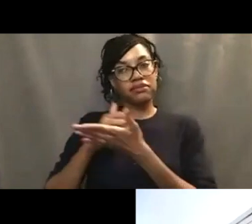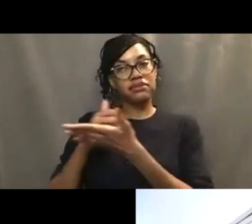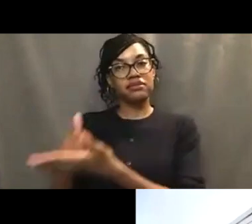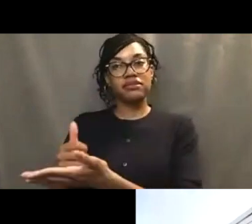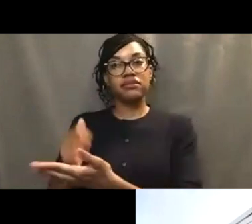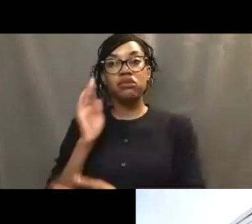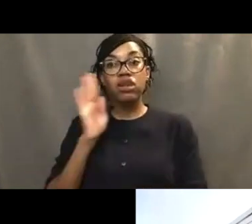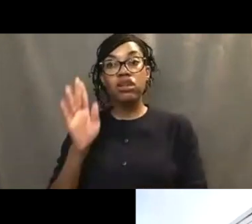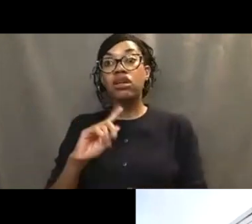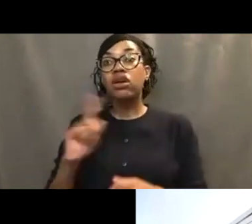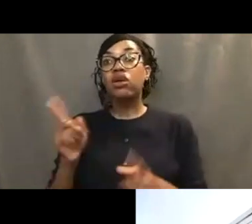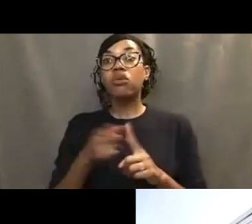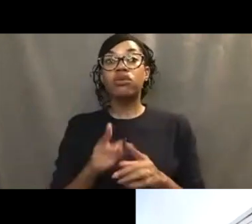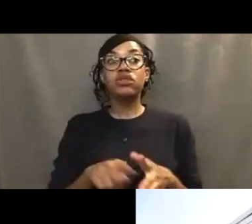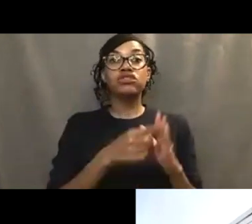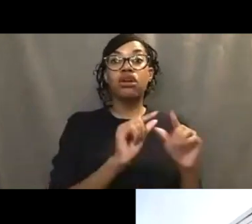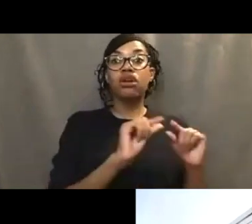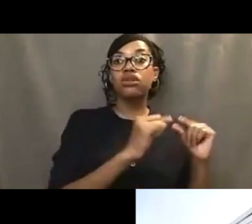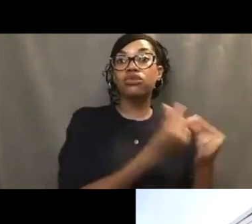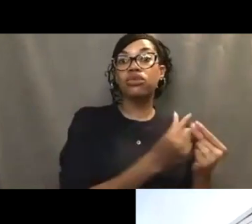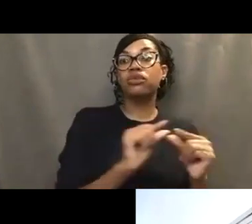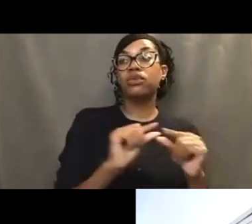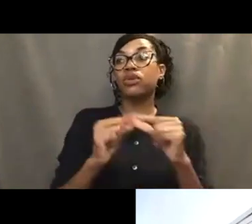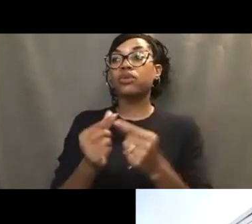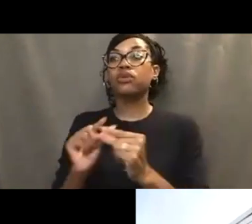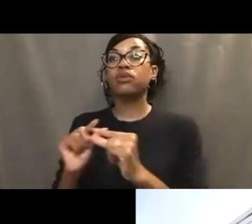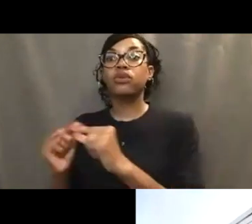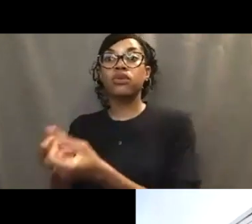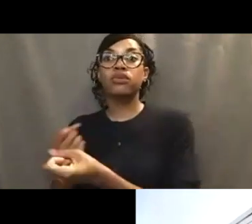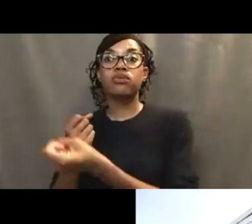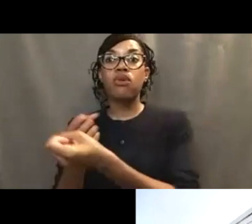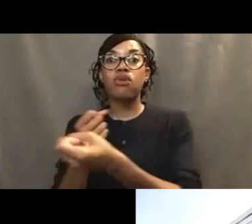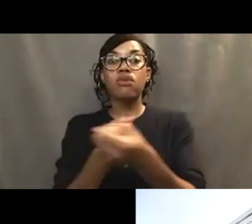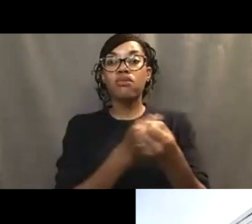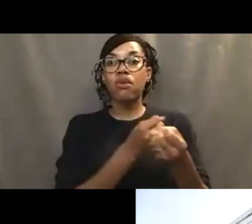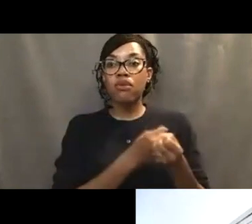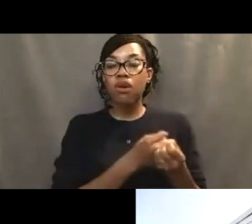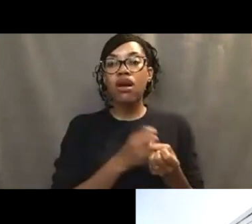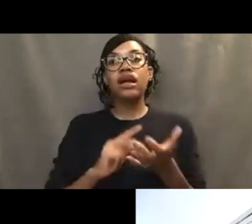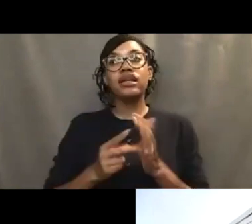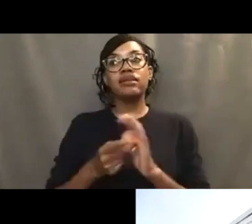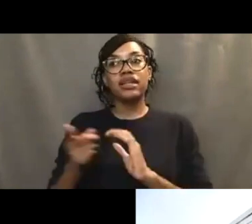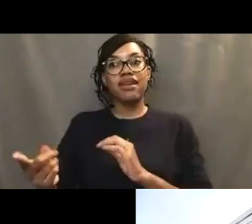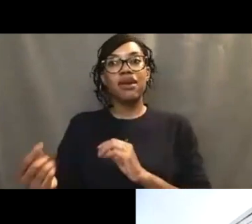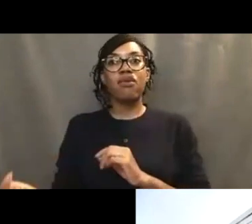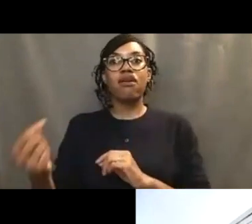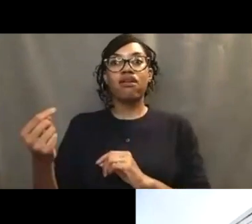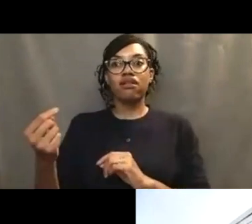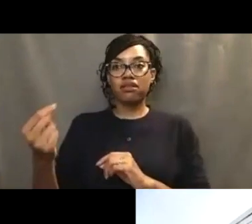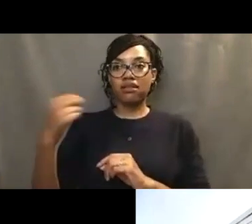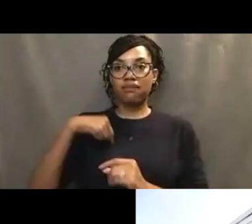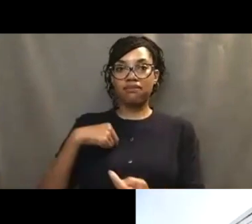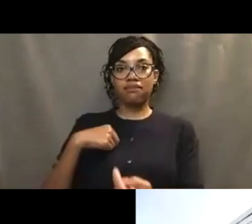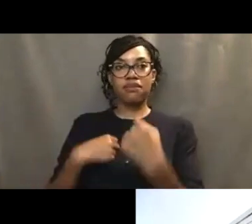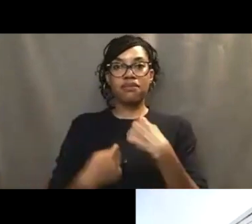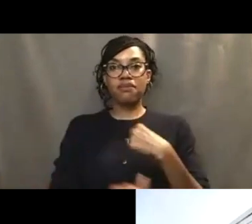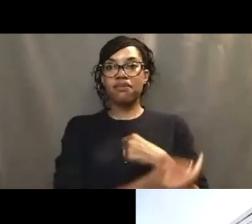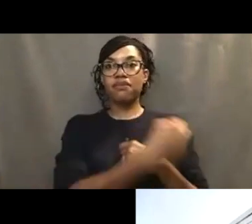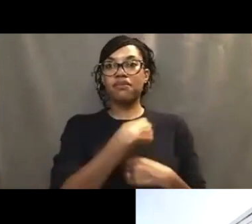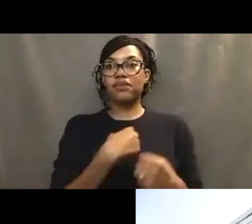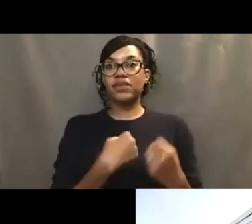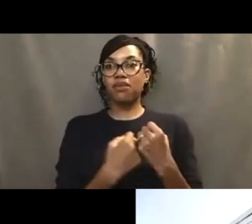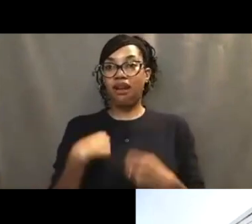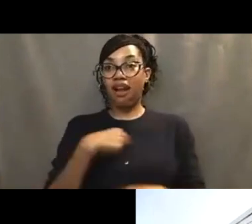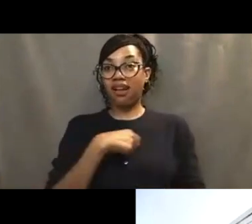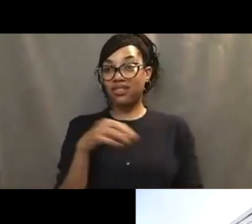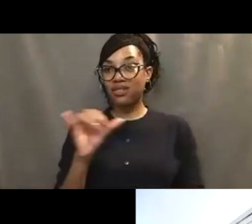other labor groups, they're also showing up for us. And that feels pretty good. And they're starting to actually see that